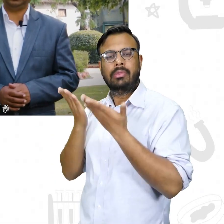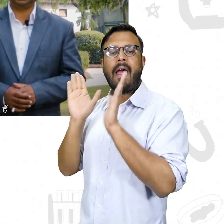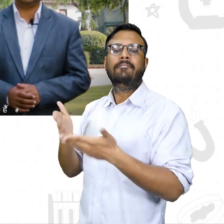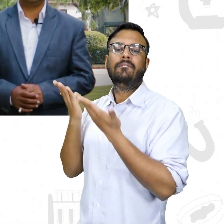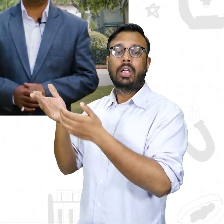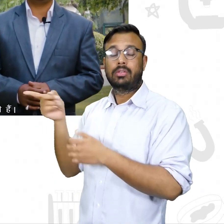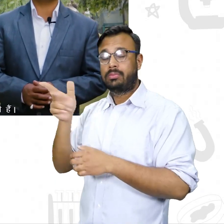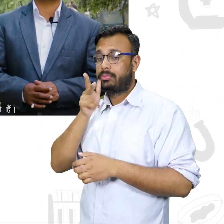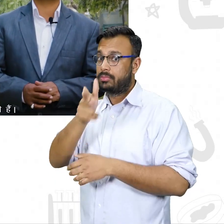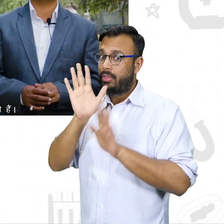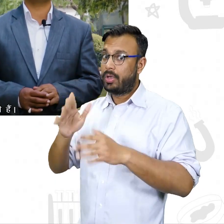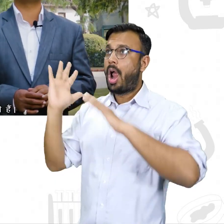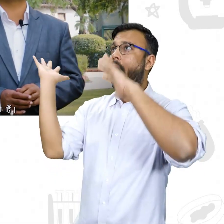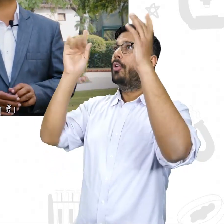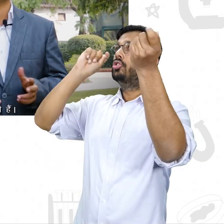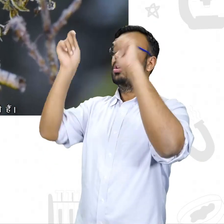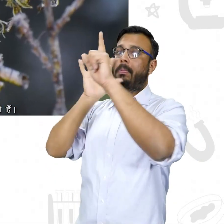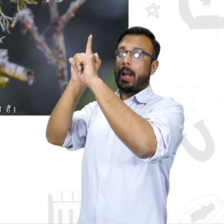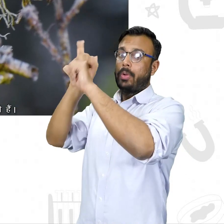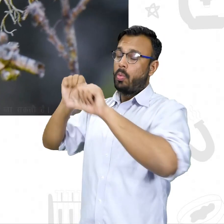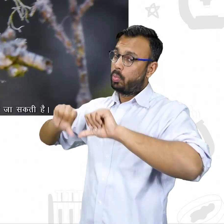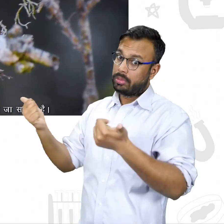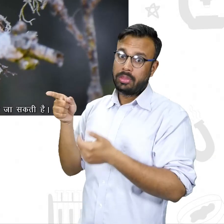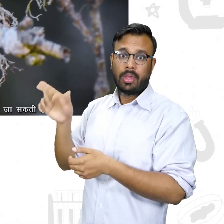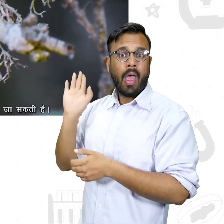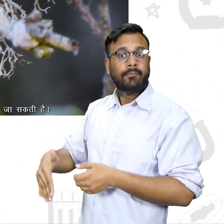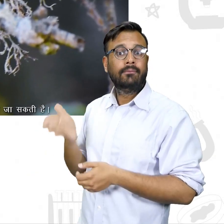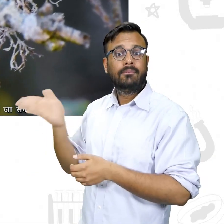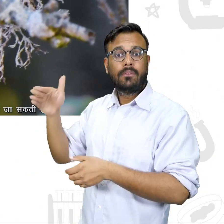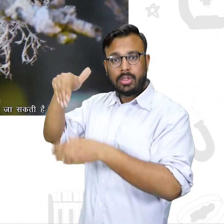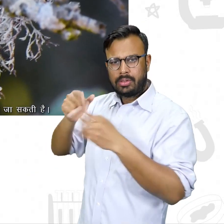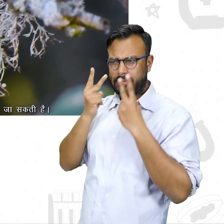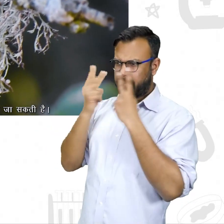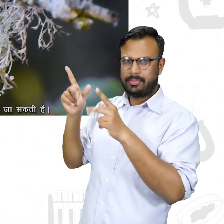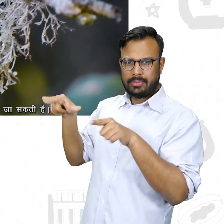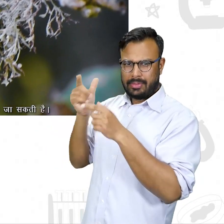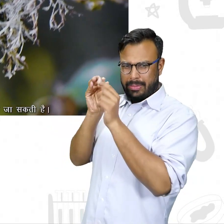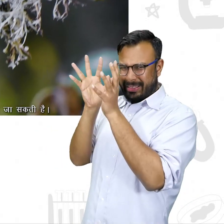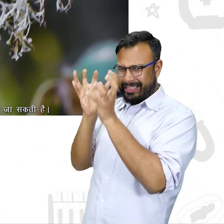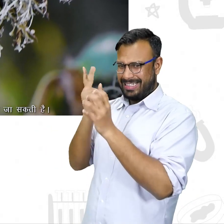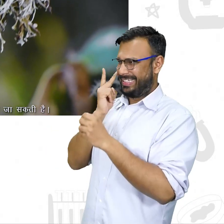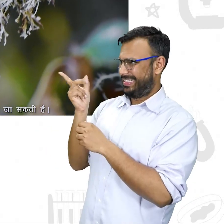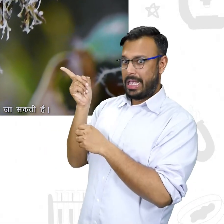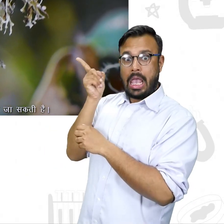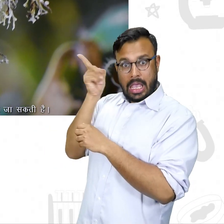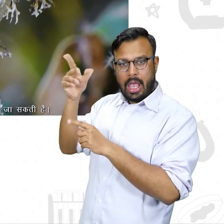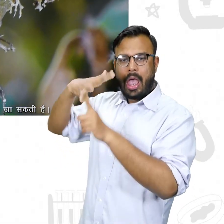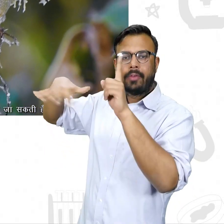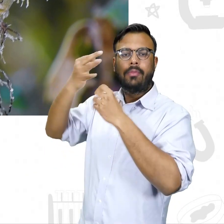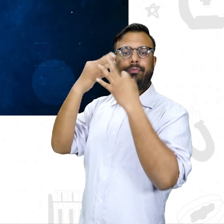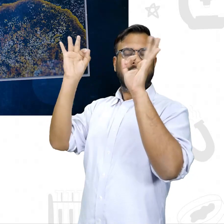air pollution because they are sensitive to pollutants. You can see luxuriant growth of lichens in a place which is free of